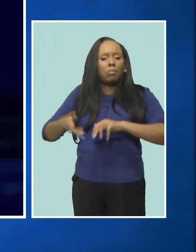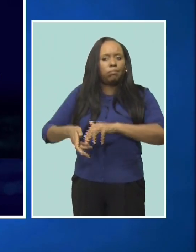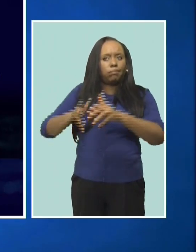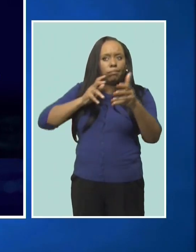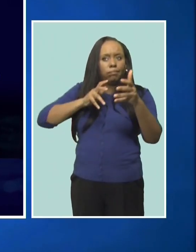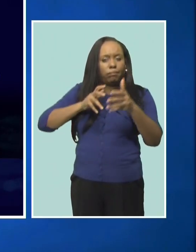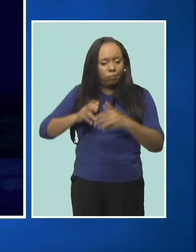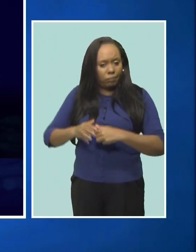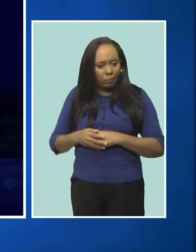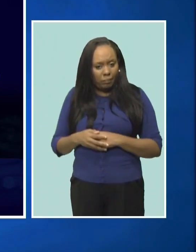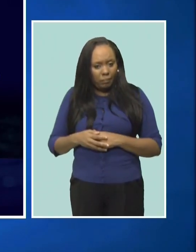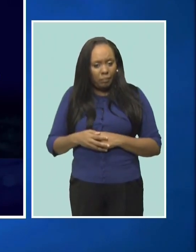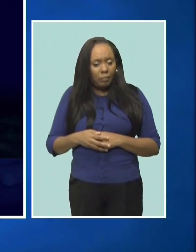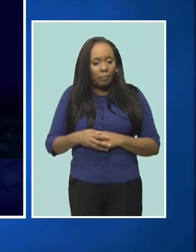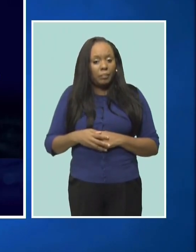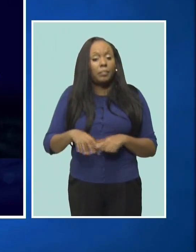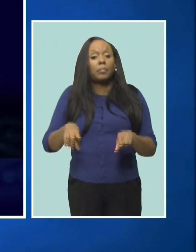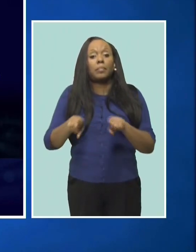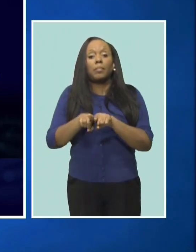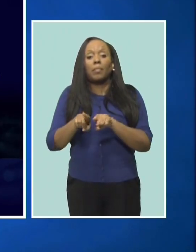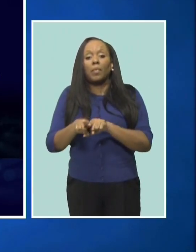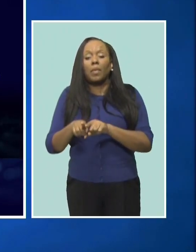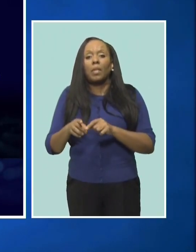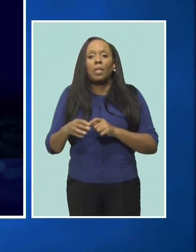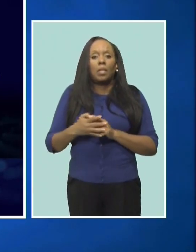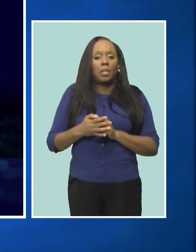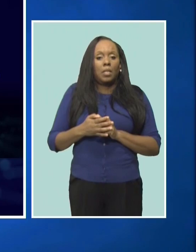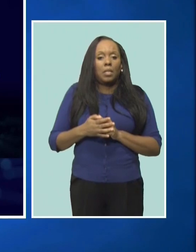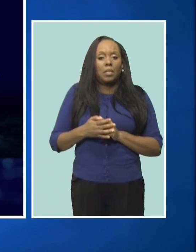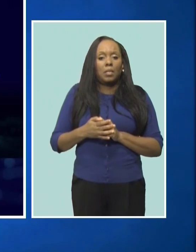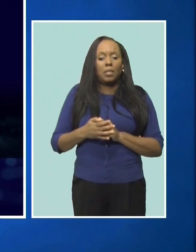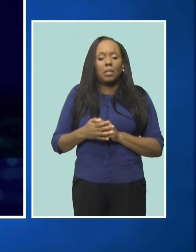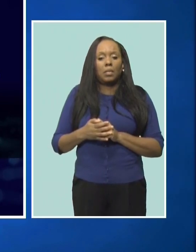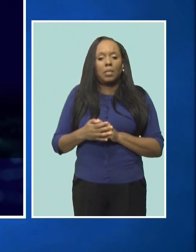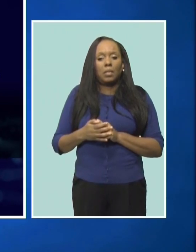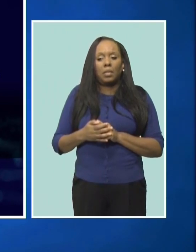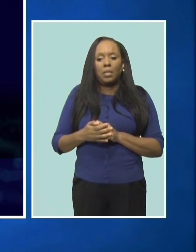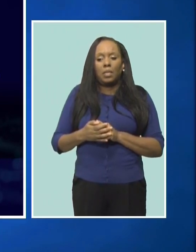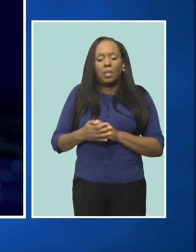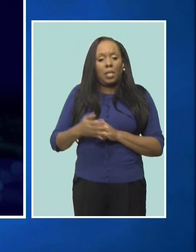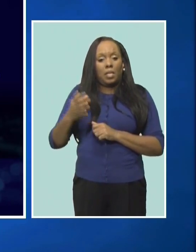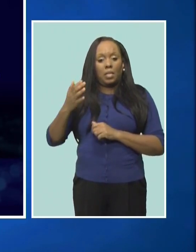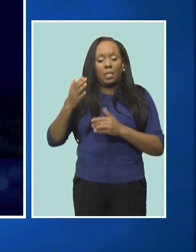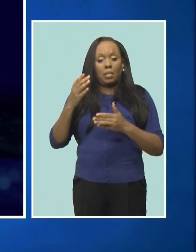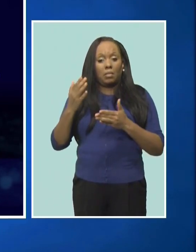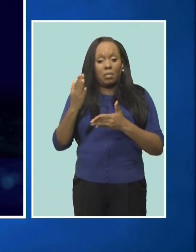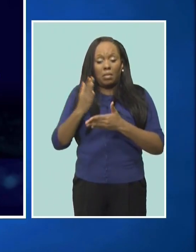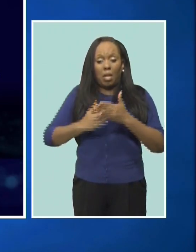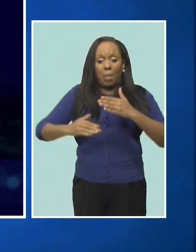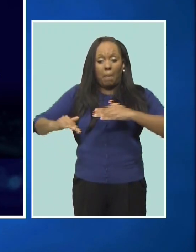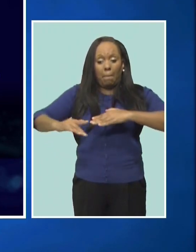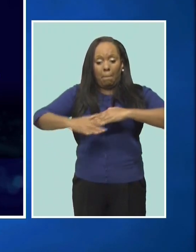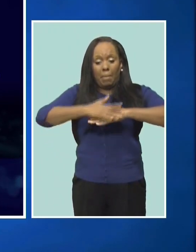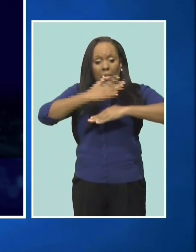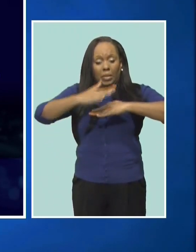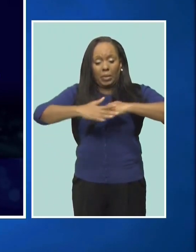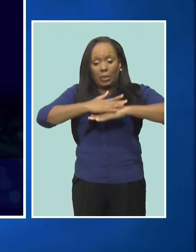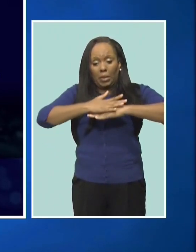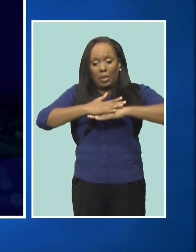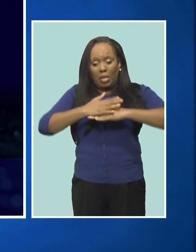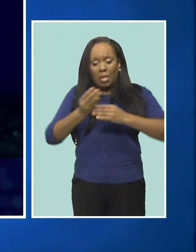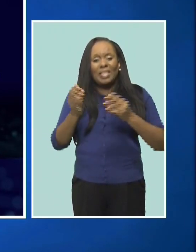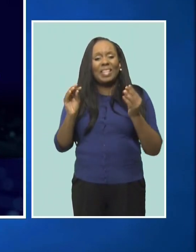damage. Additionally, some beach erosion is possible if beaches are submerged. Please